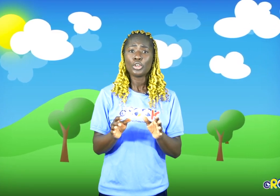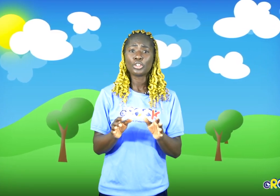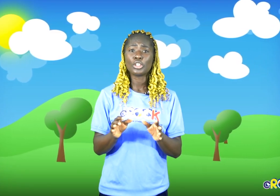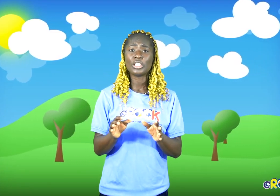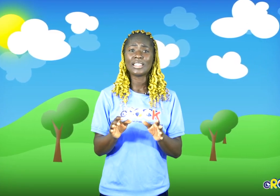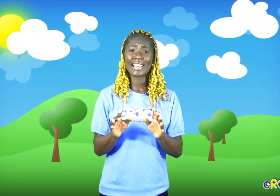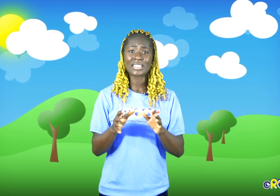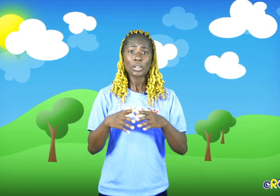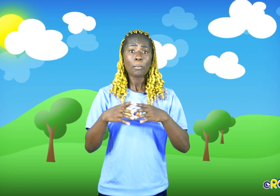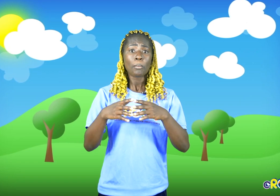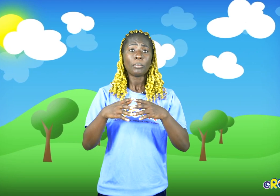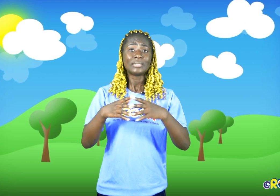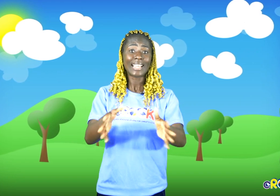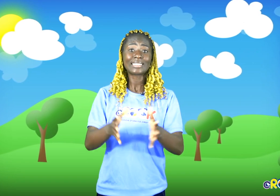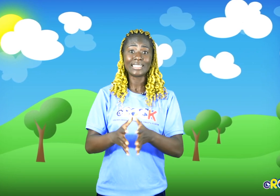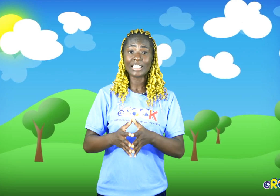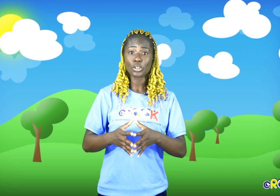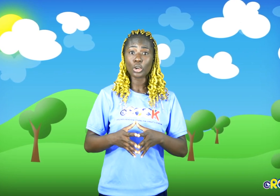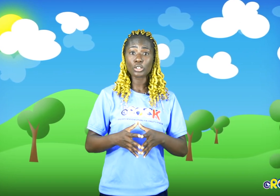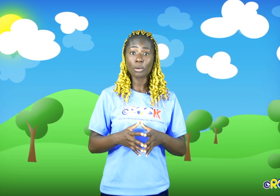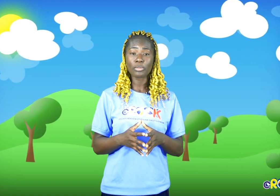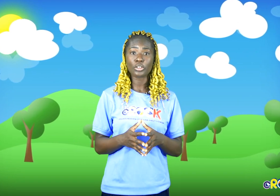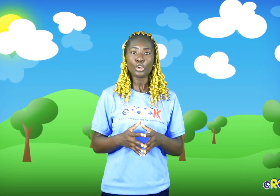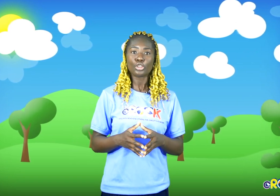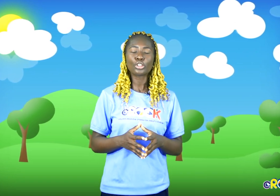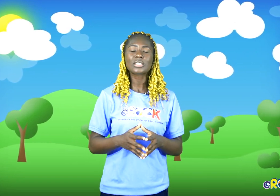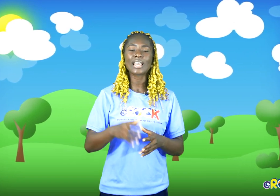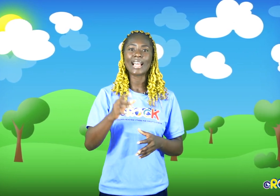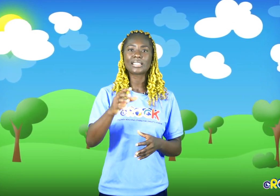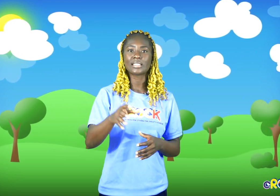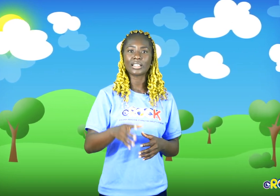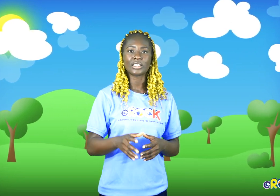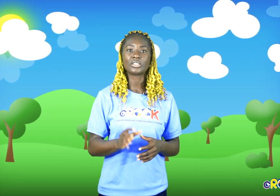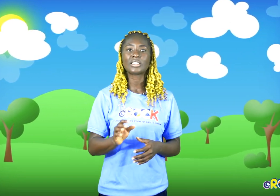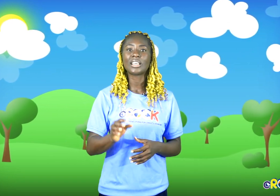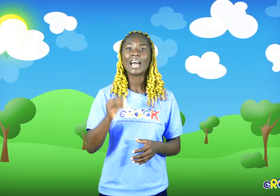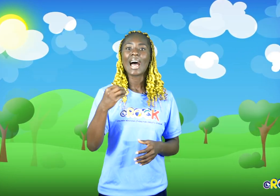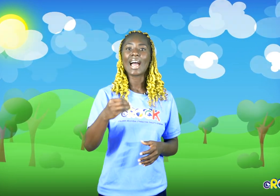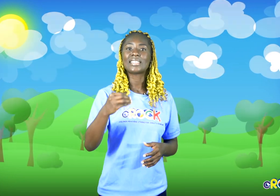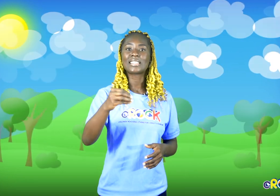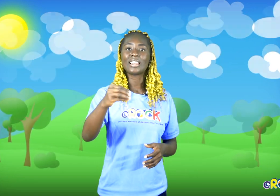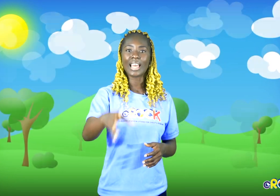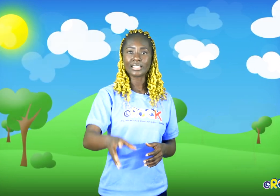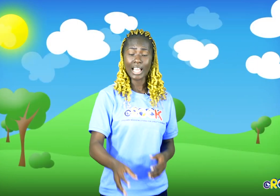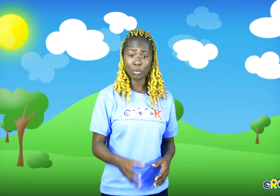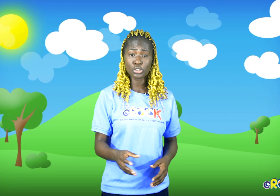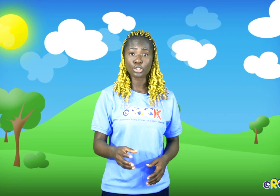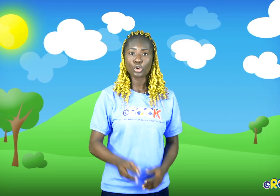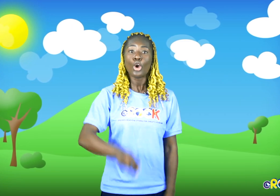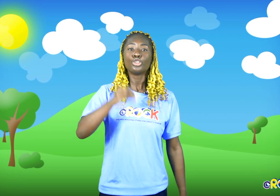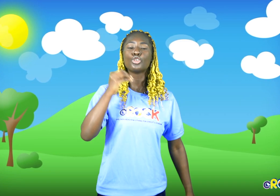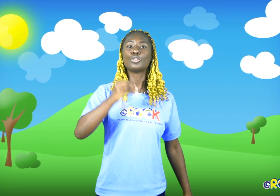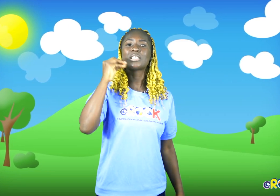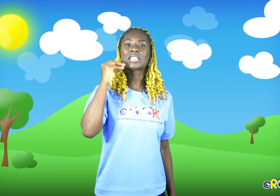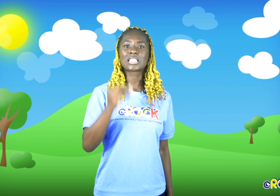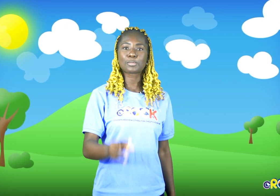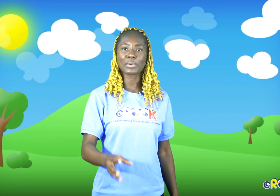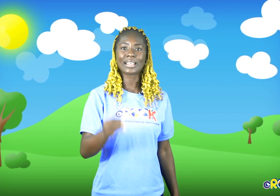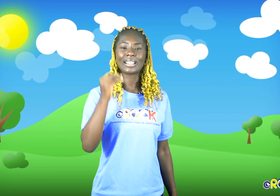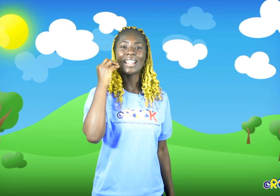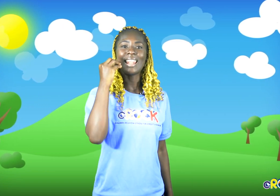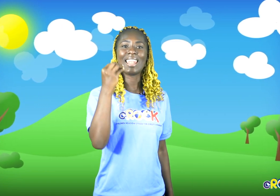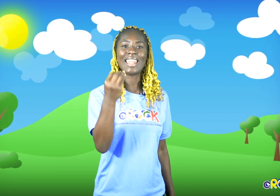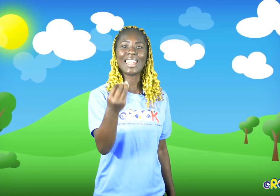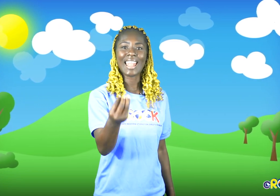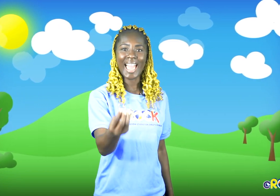know, there's darkness or something, you don't say, "I see darkness." You say, "I see light." And what do? You